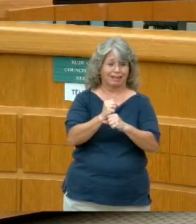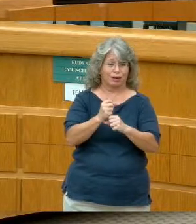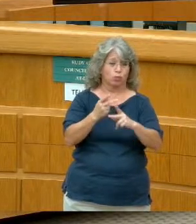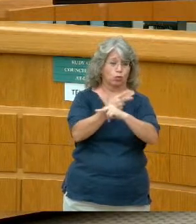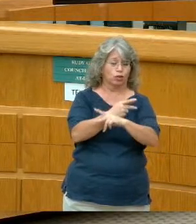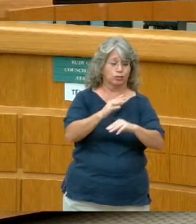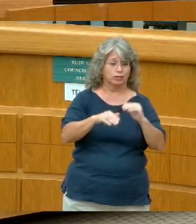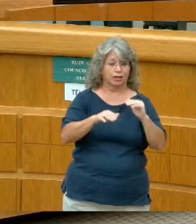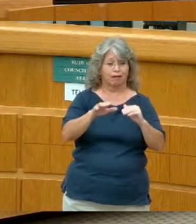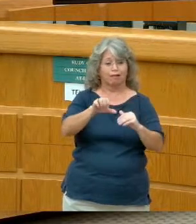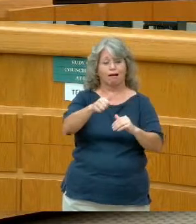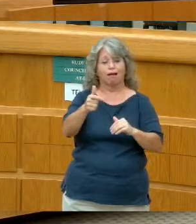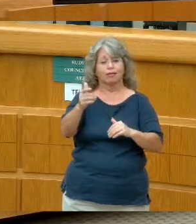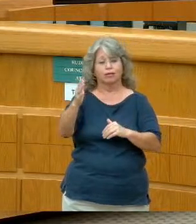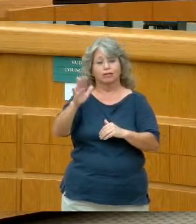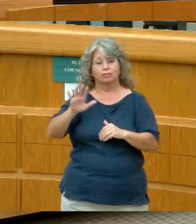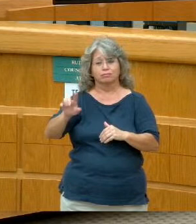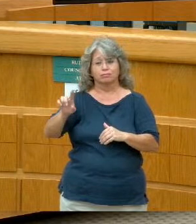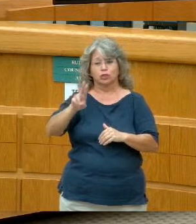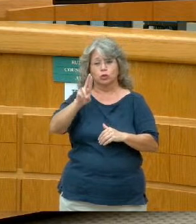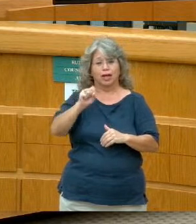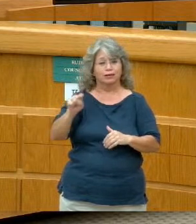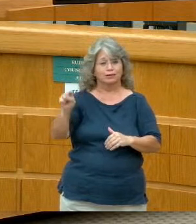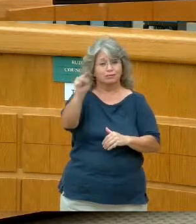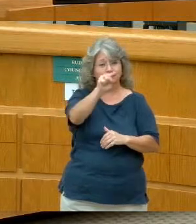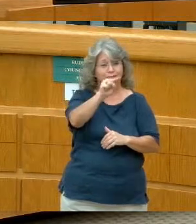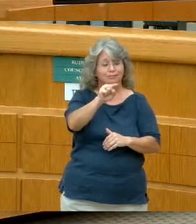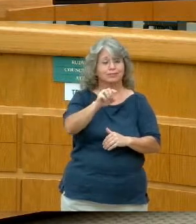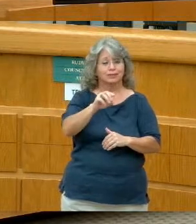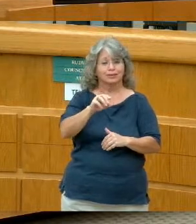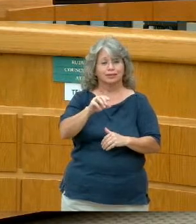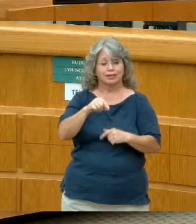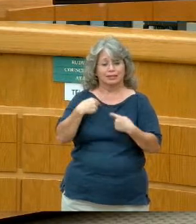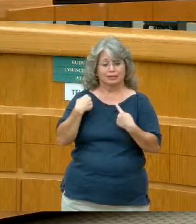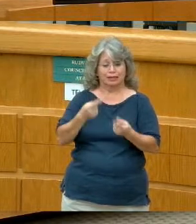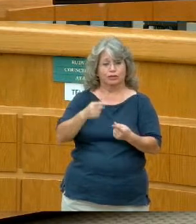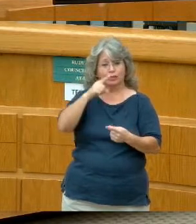the summer, it makes sense we might be above that 10%